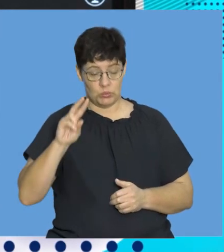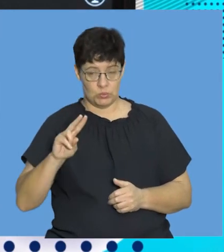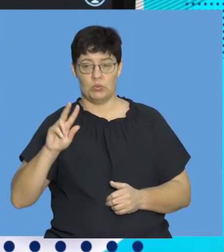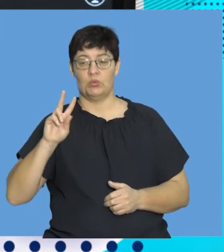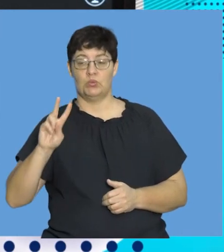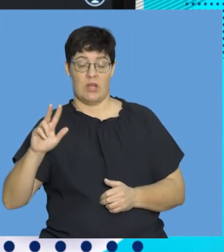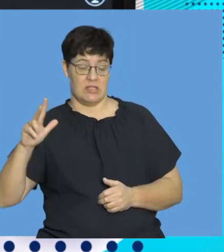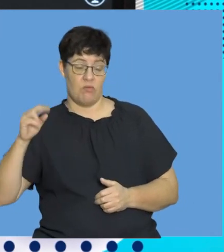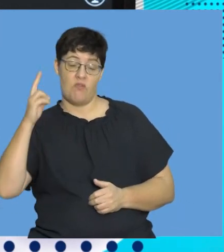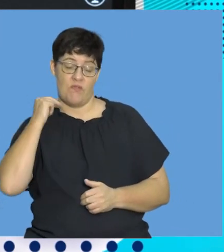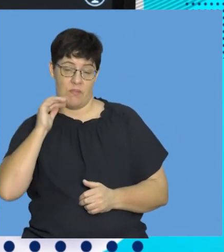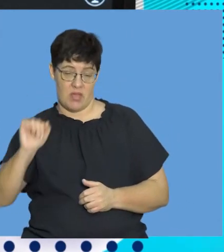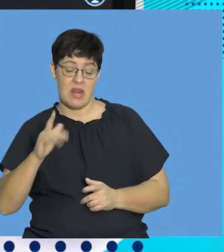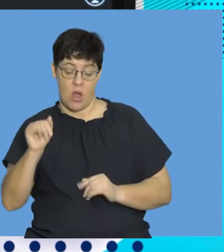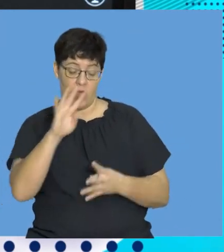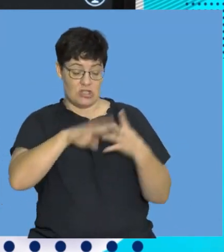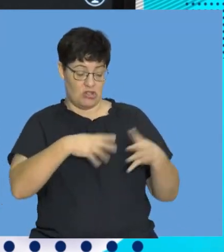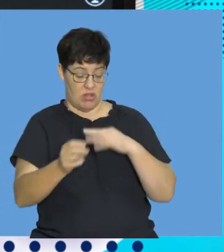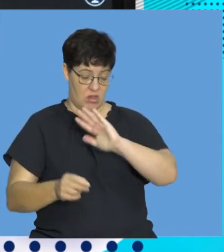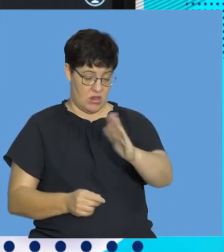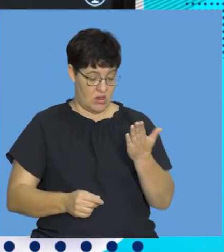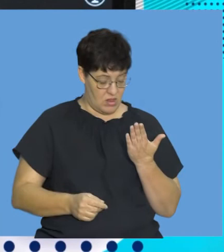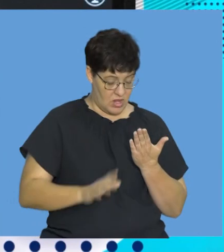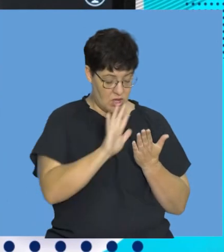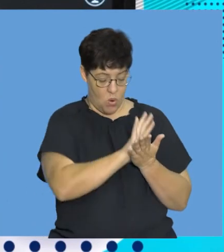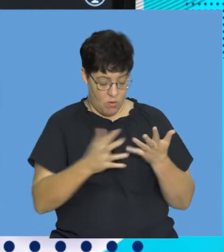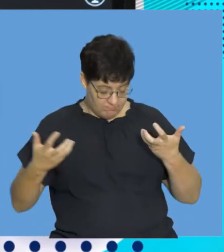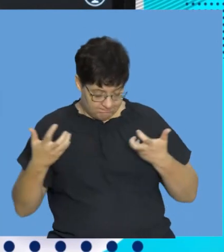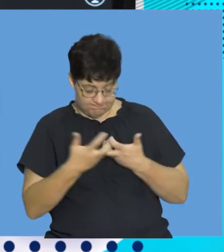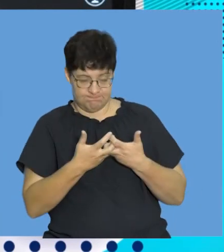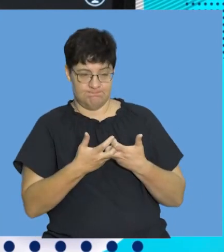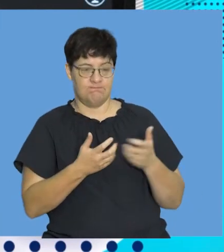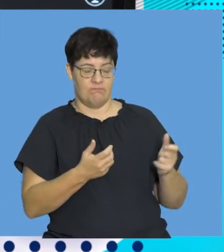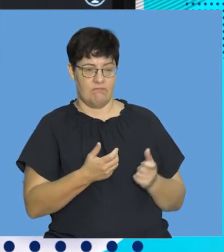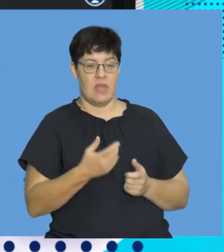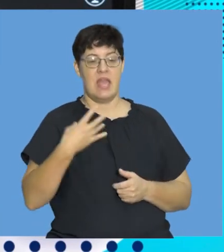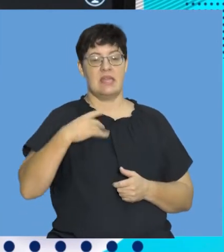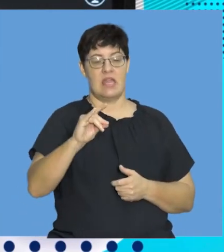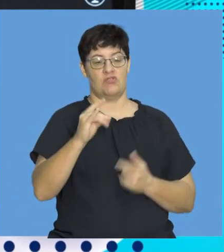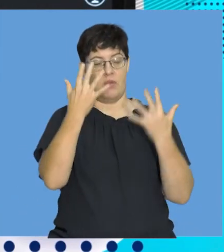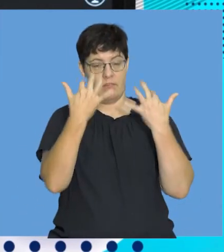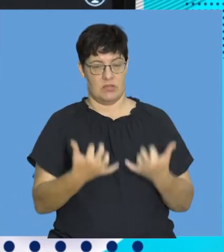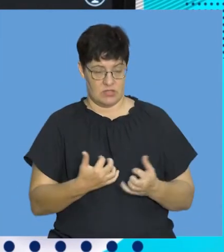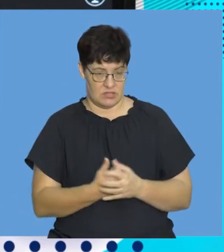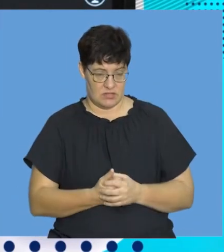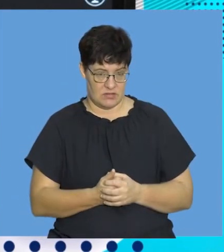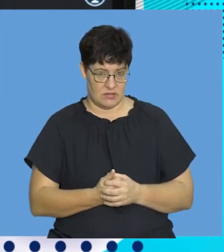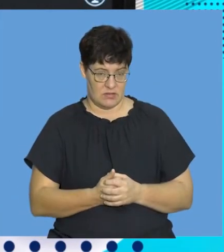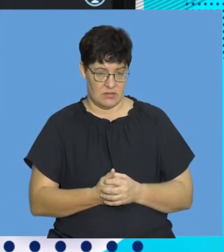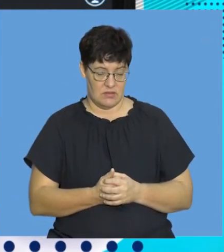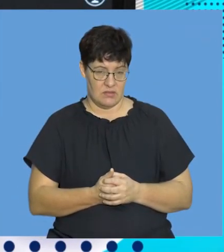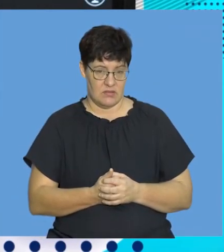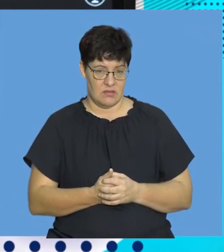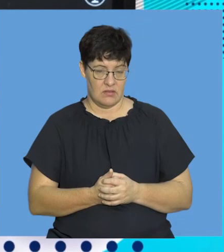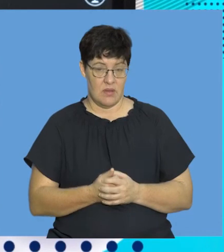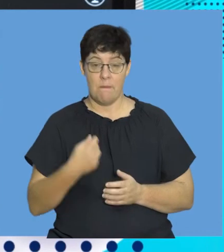schedule and you fit it into your cash budget. In other words, if I was marking this in